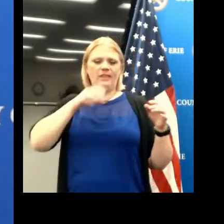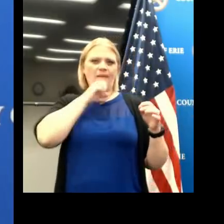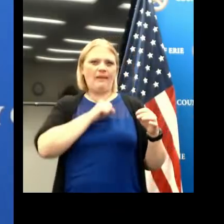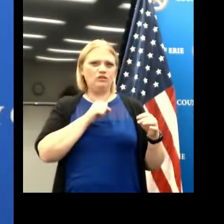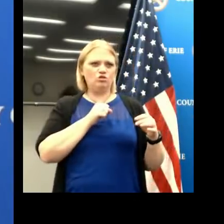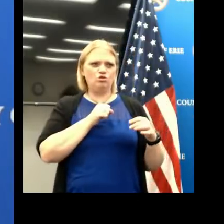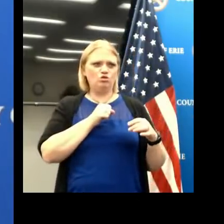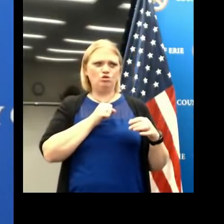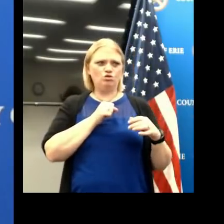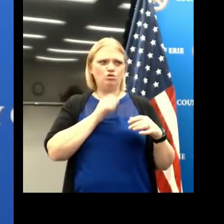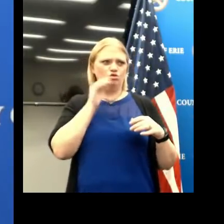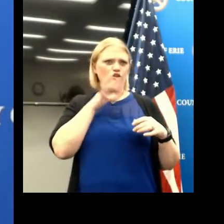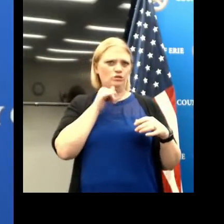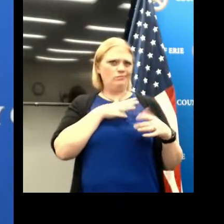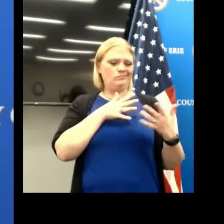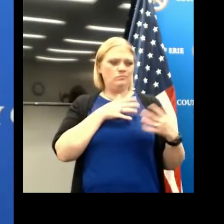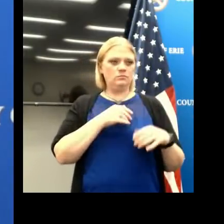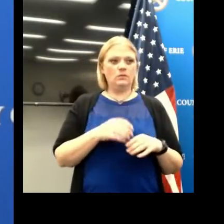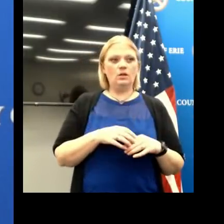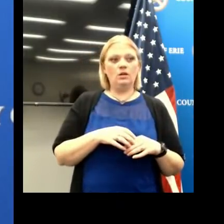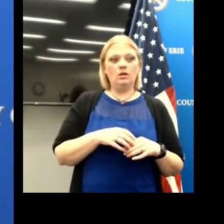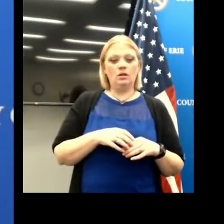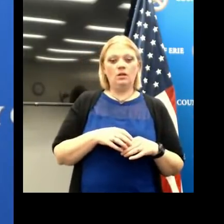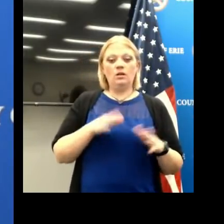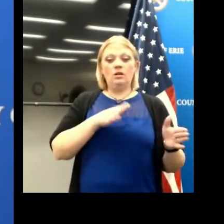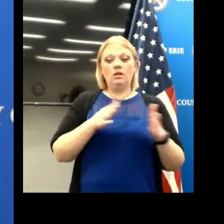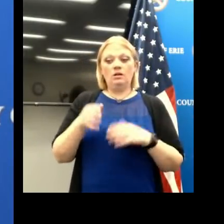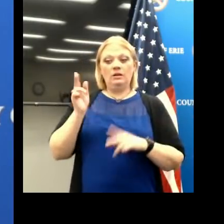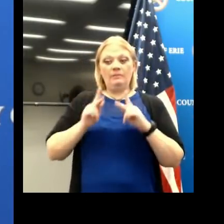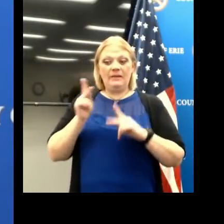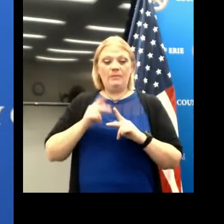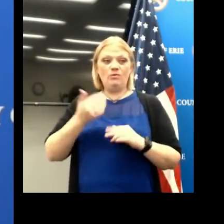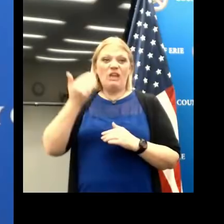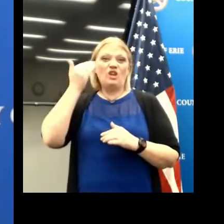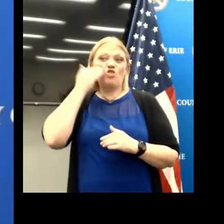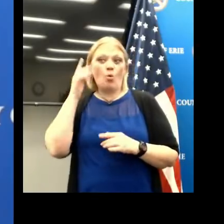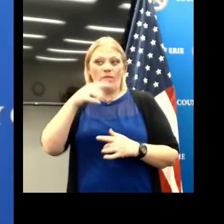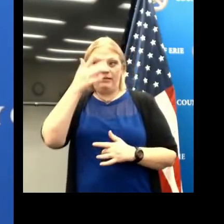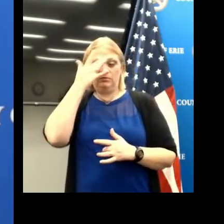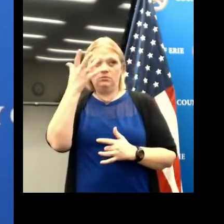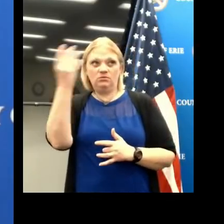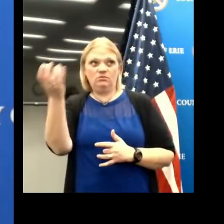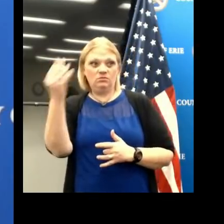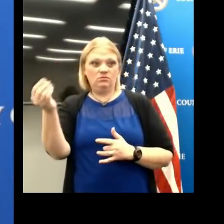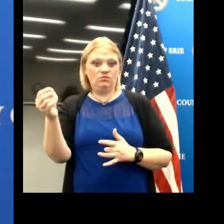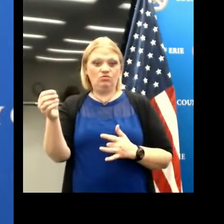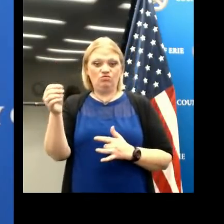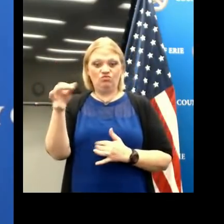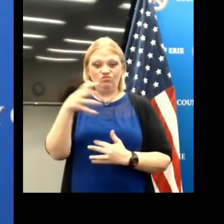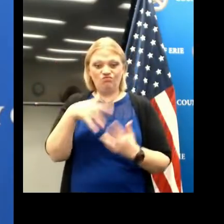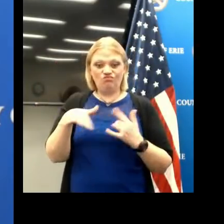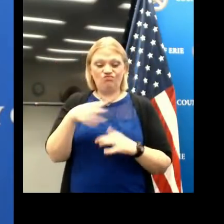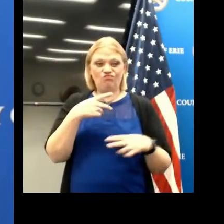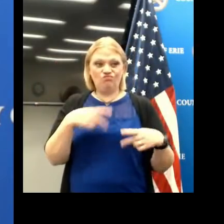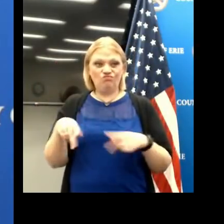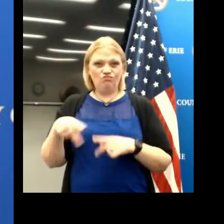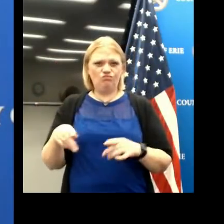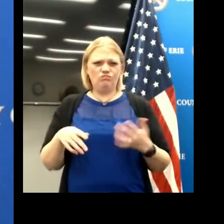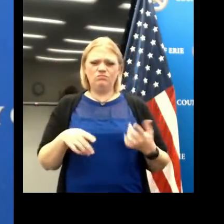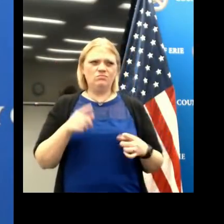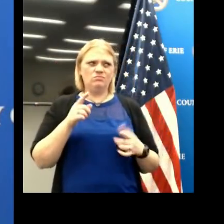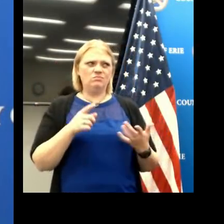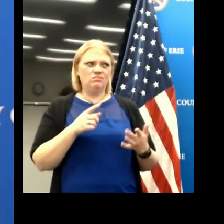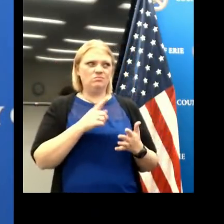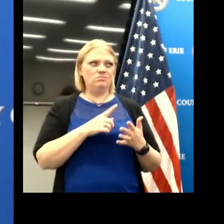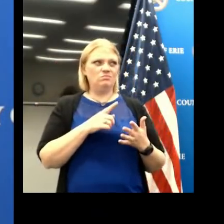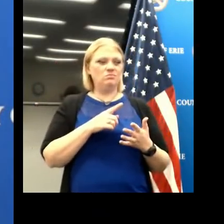that, people who know that they are sick are kind of going out and doing these things, gathering and parties. But what are your contact